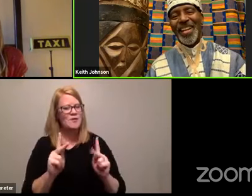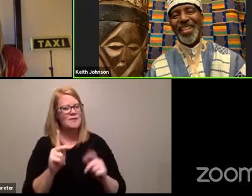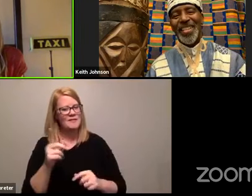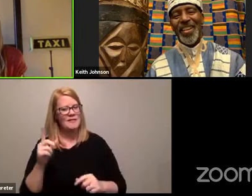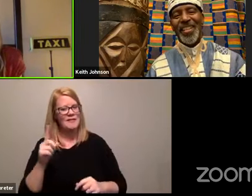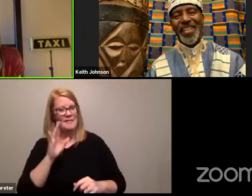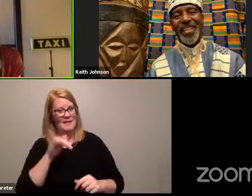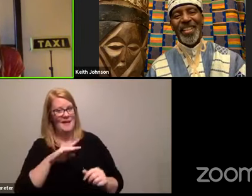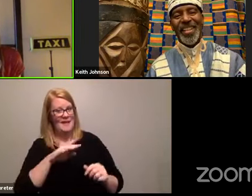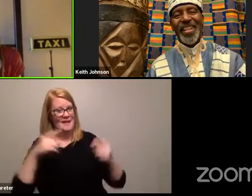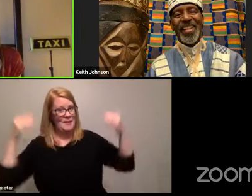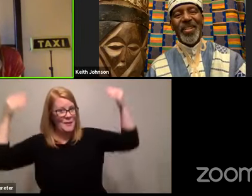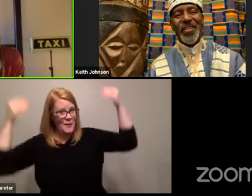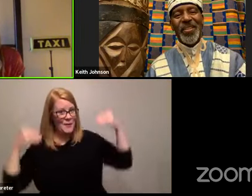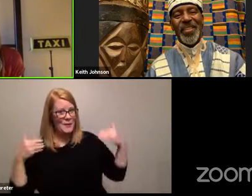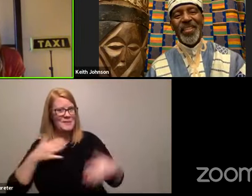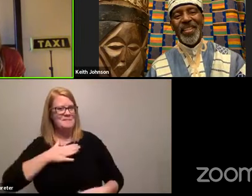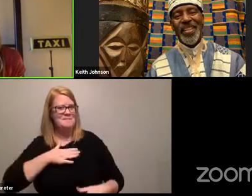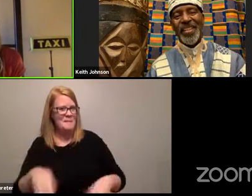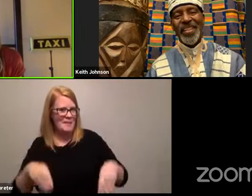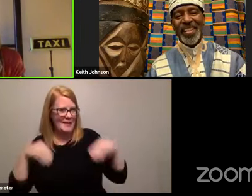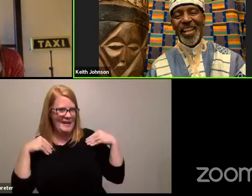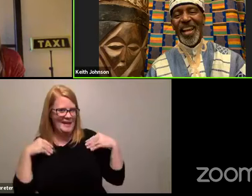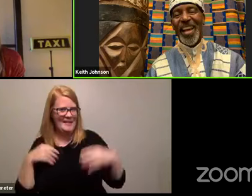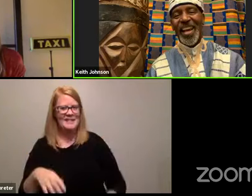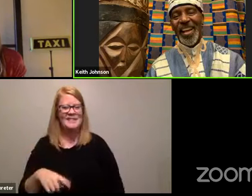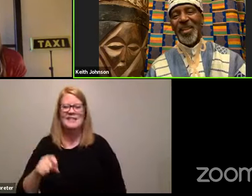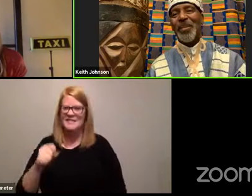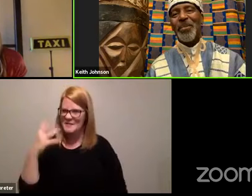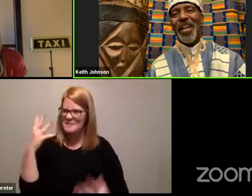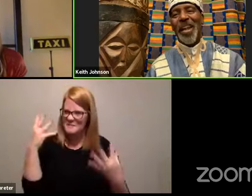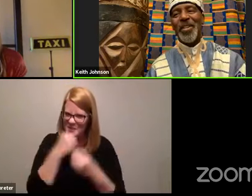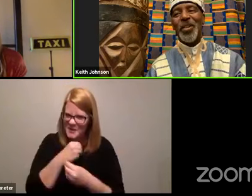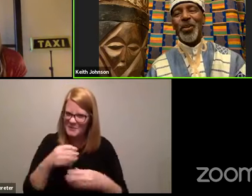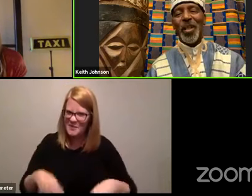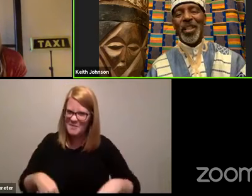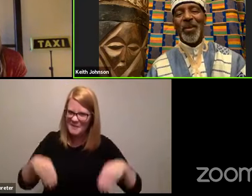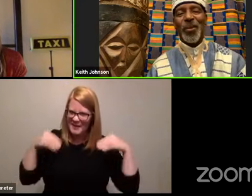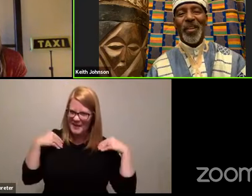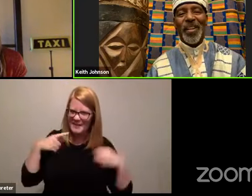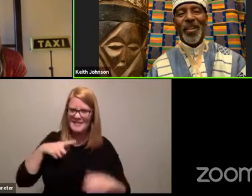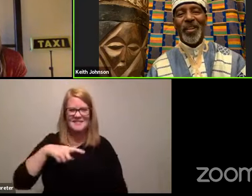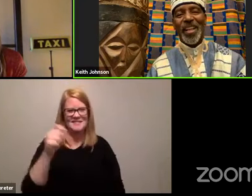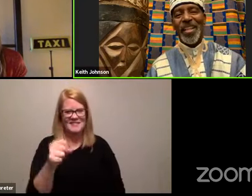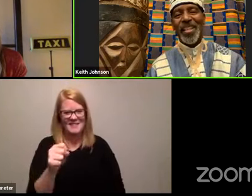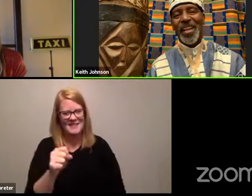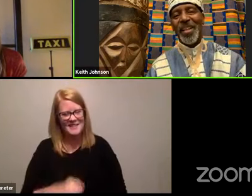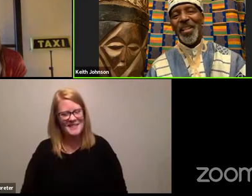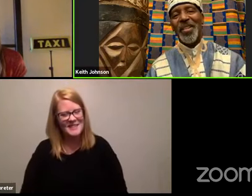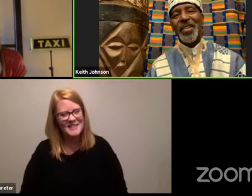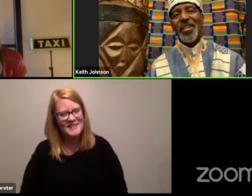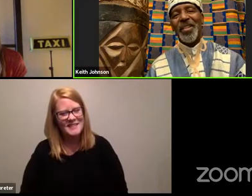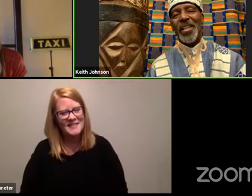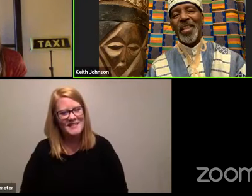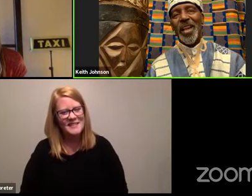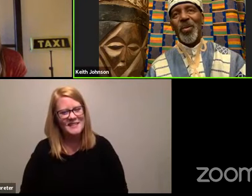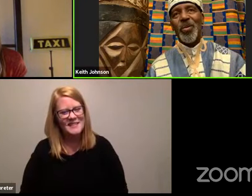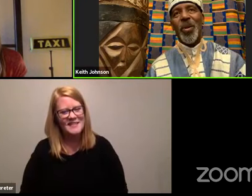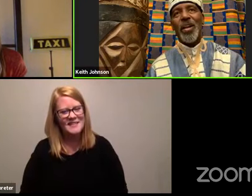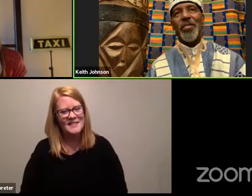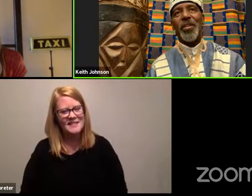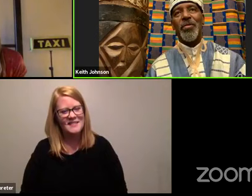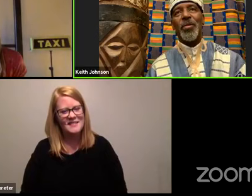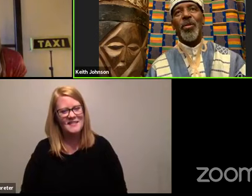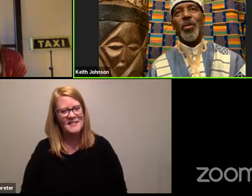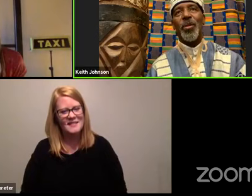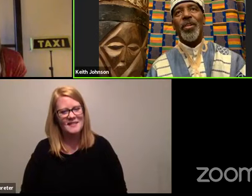It's an awfully beautiful blanket. Yeah, but I knew what they were. They were kente that they would